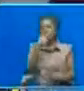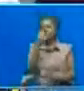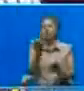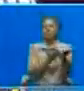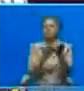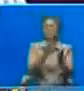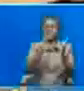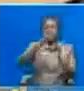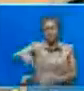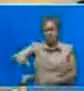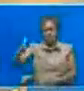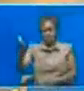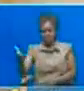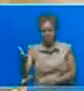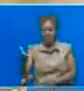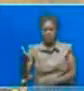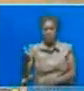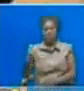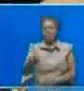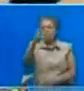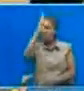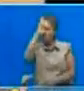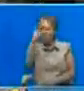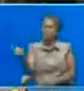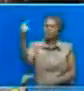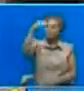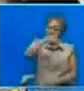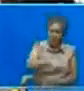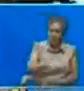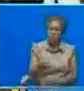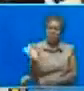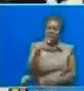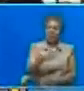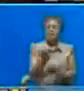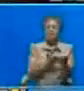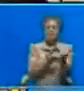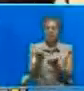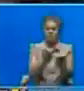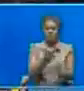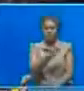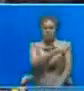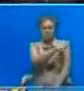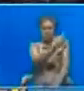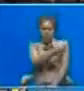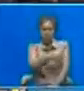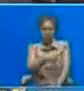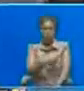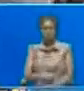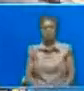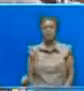services in the county. It took the intervention of the police to restore operations at the hospital. Wanafunja mama